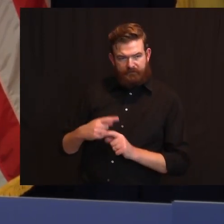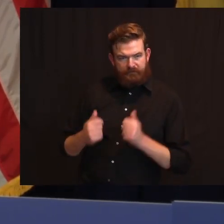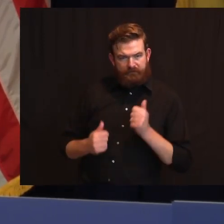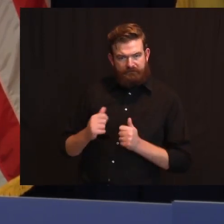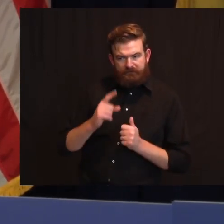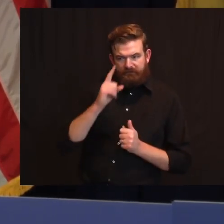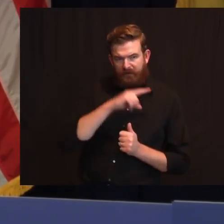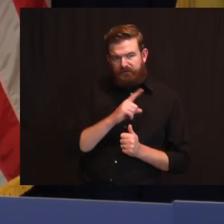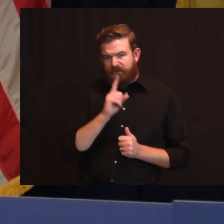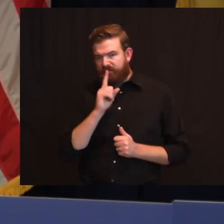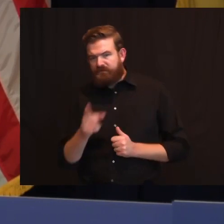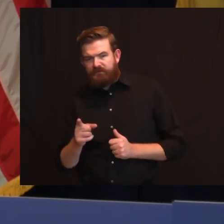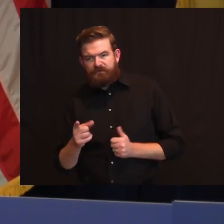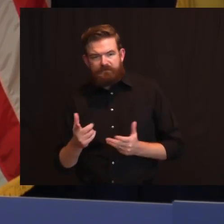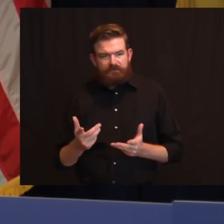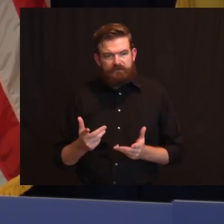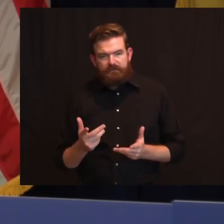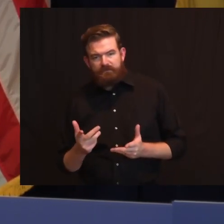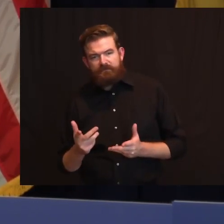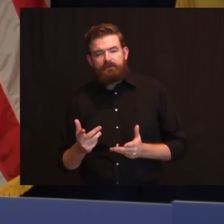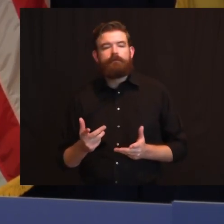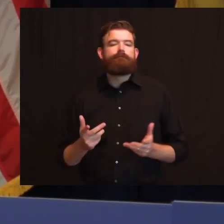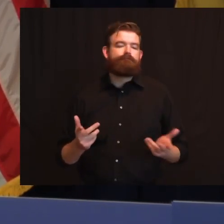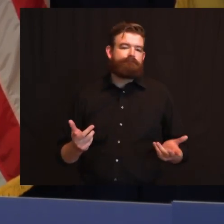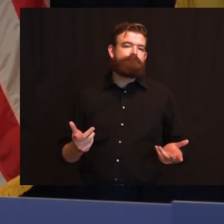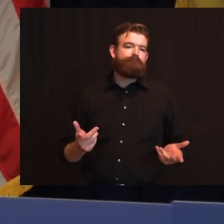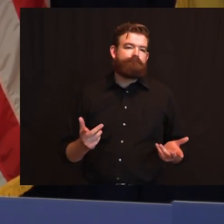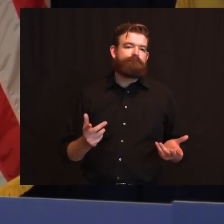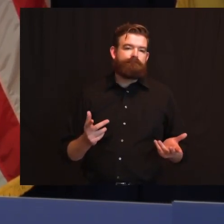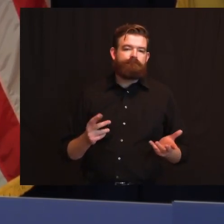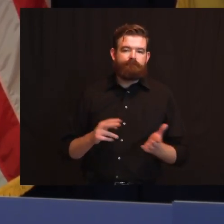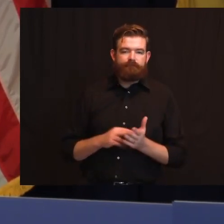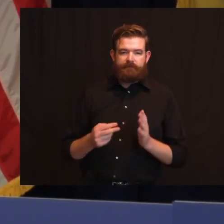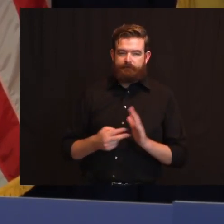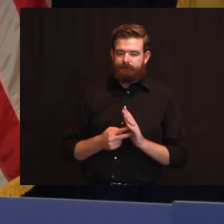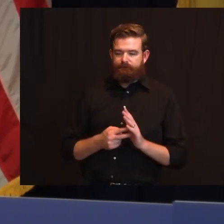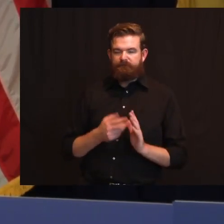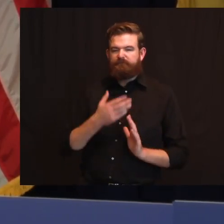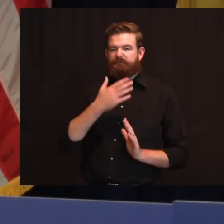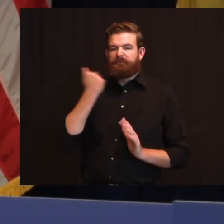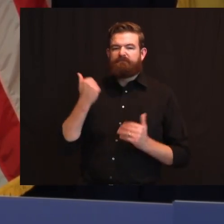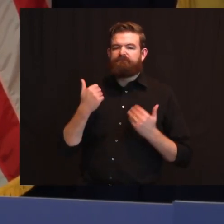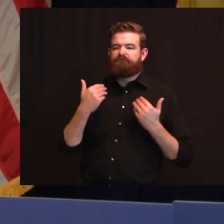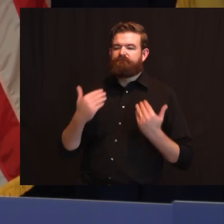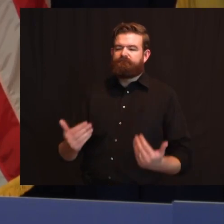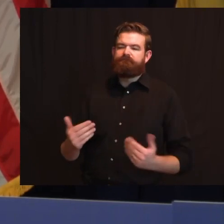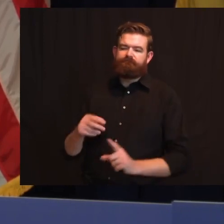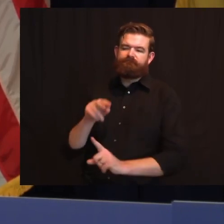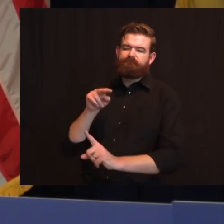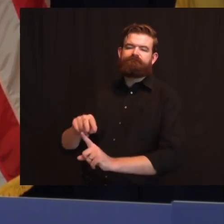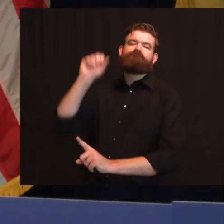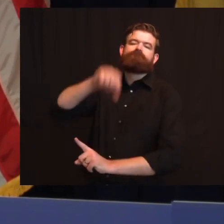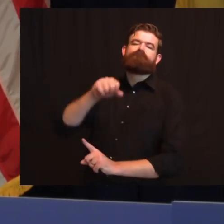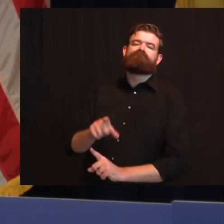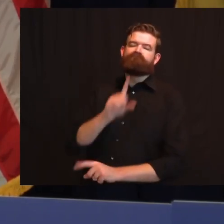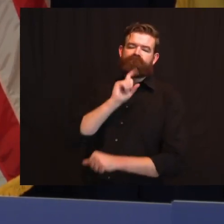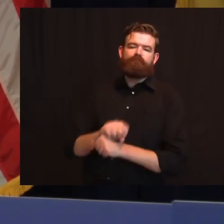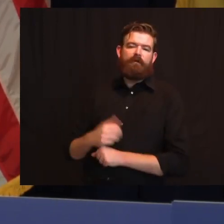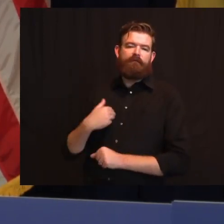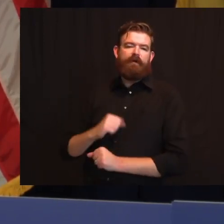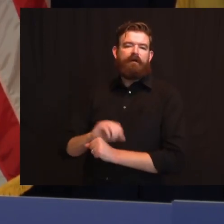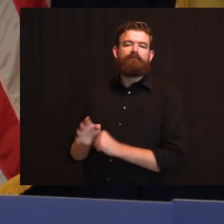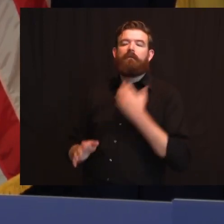infectious, if we're not sure, if we can't be close to 100% sure, we're going to say, well, the safer thing to do is to assume that that test was correct, and